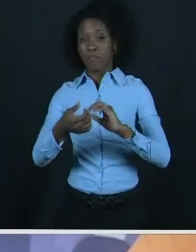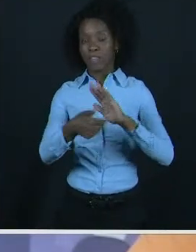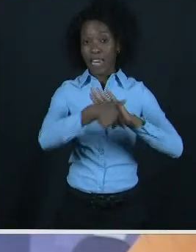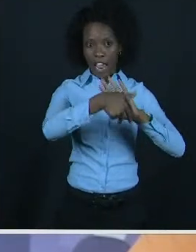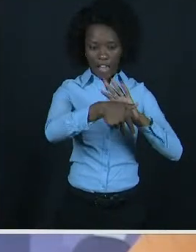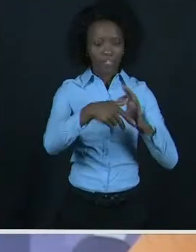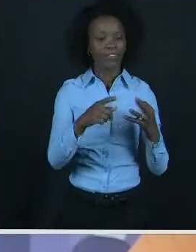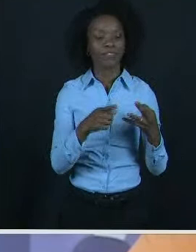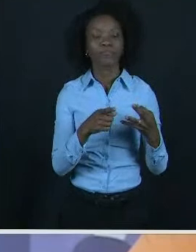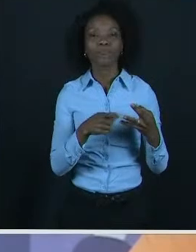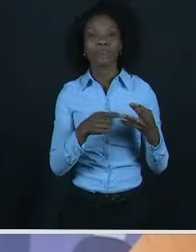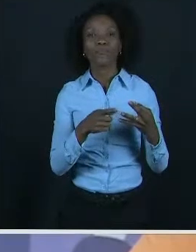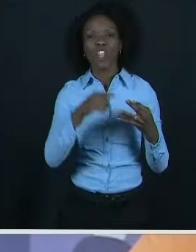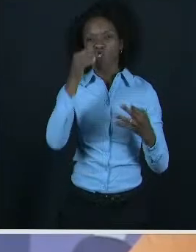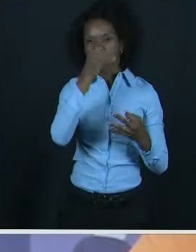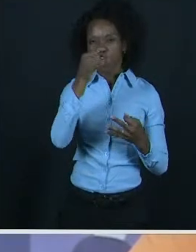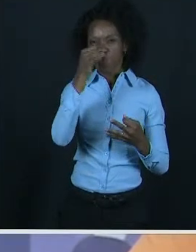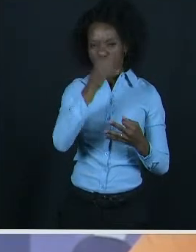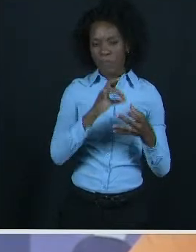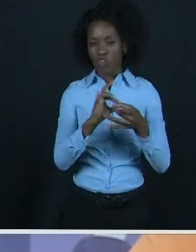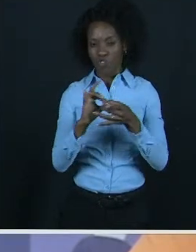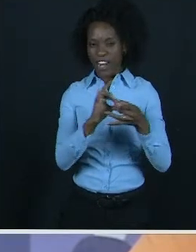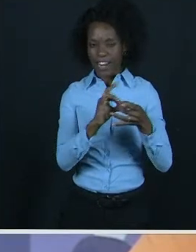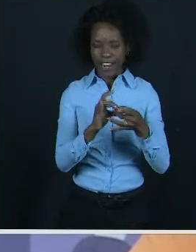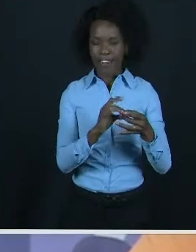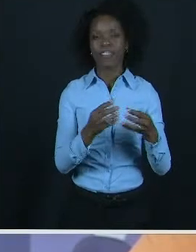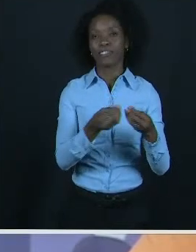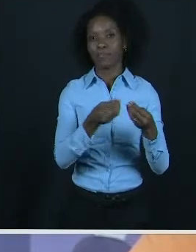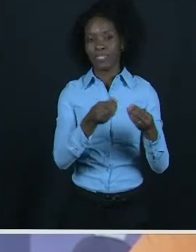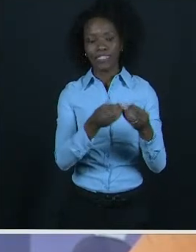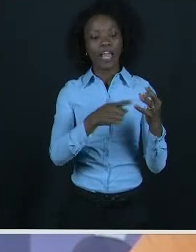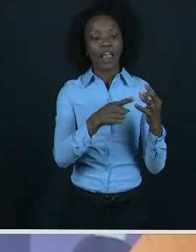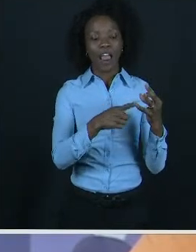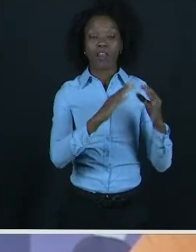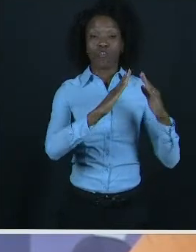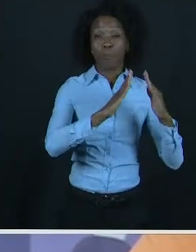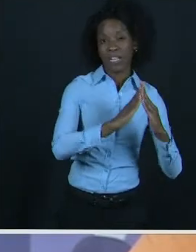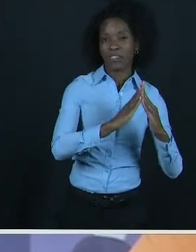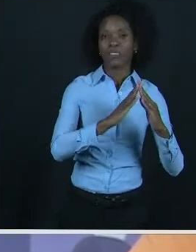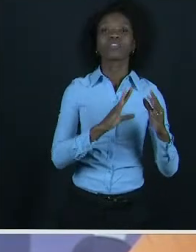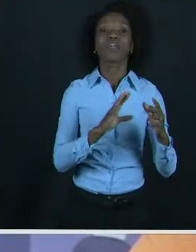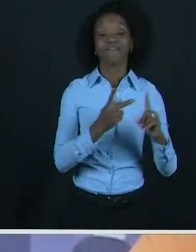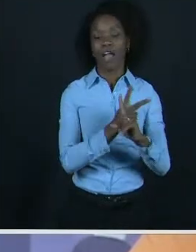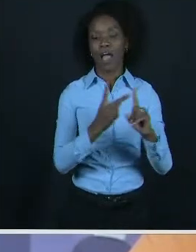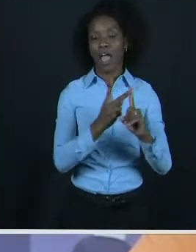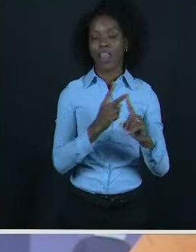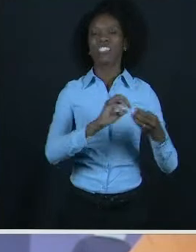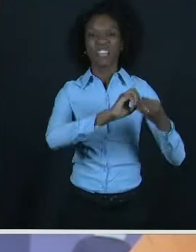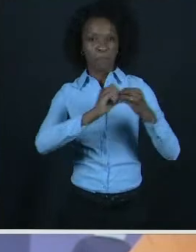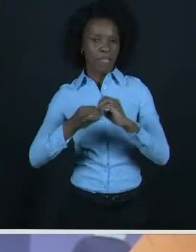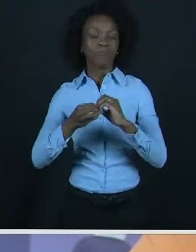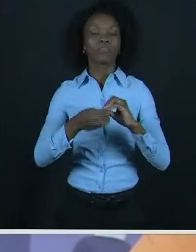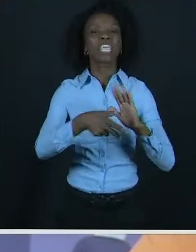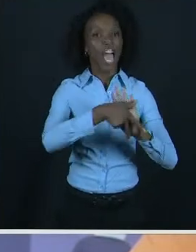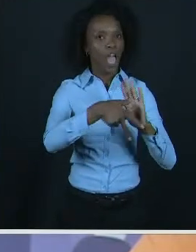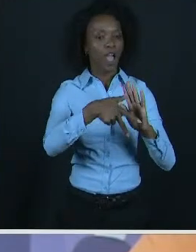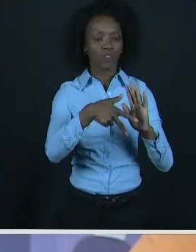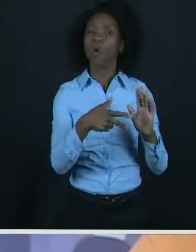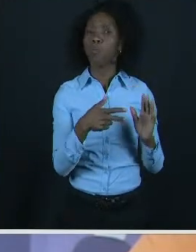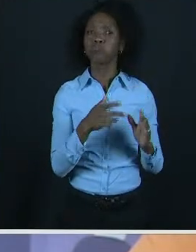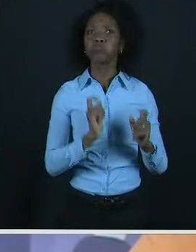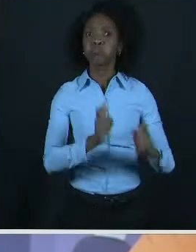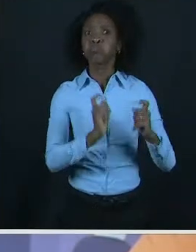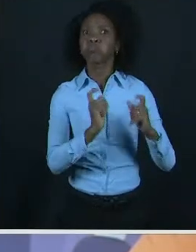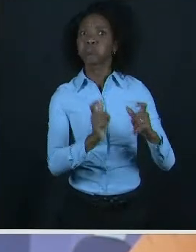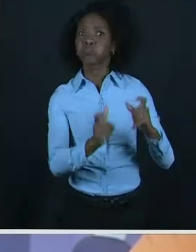and Related Matters Amendment Act, and the Domestic Violence Amendment Act. So these move very quickly. Now,